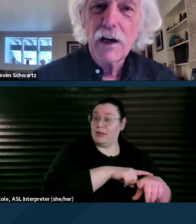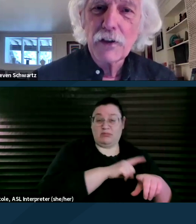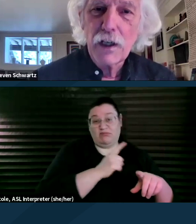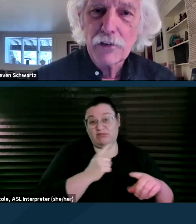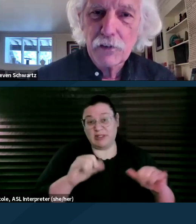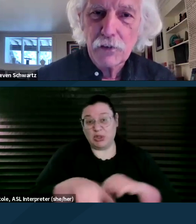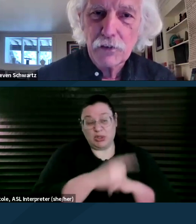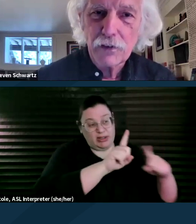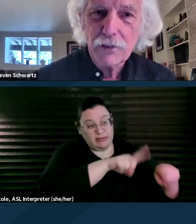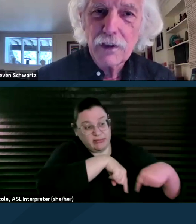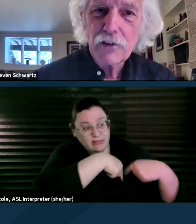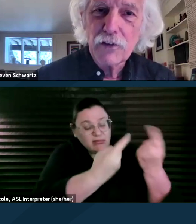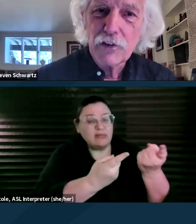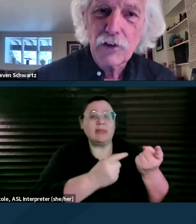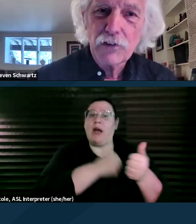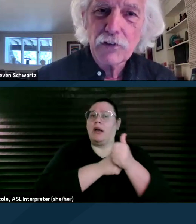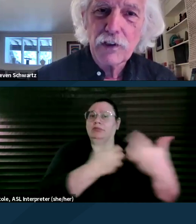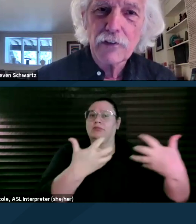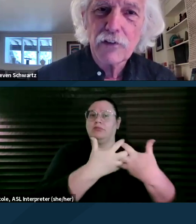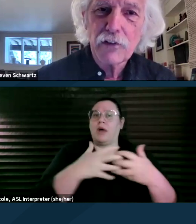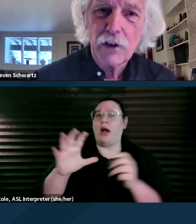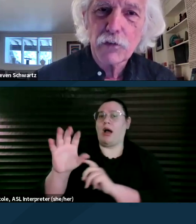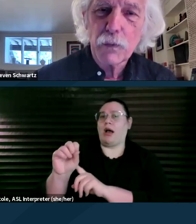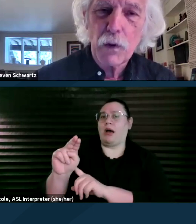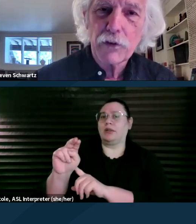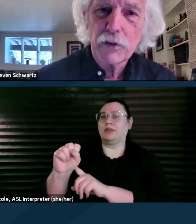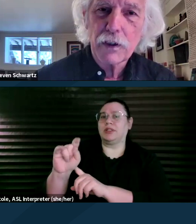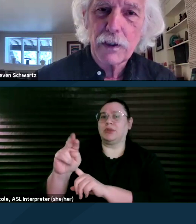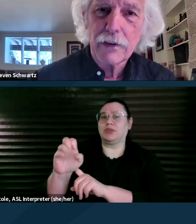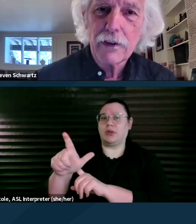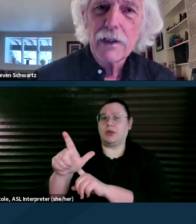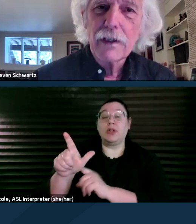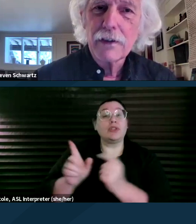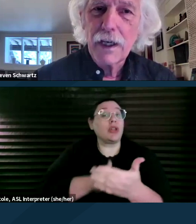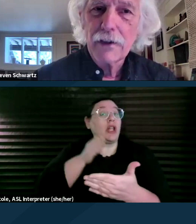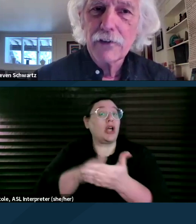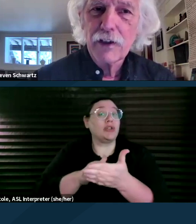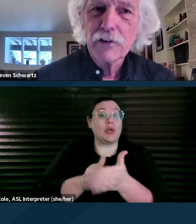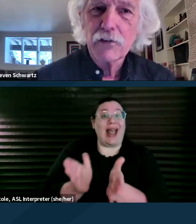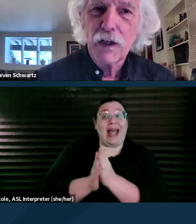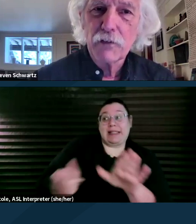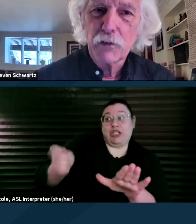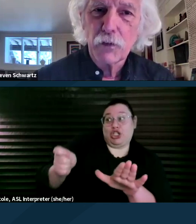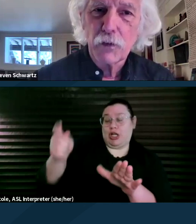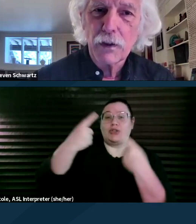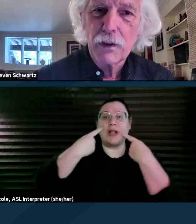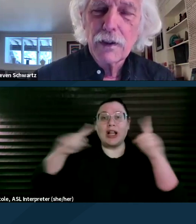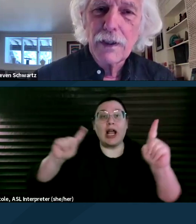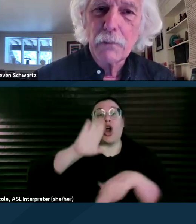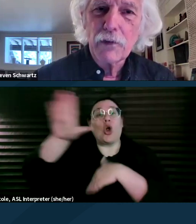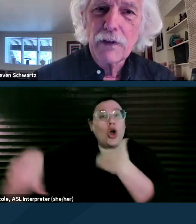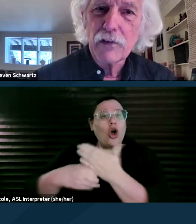is unconstitutional. So this lawsuit says, Judge, we want you to declare the entire Section